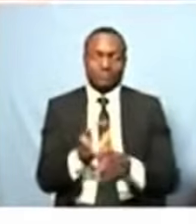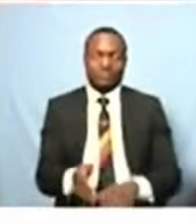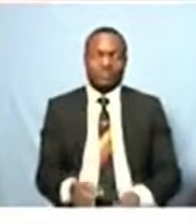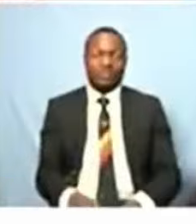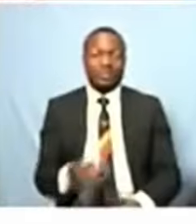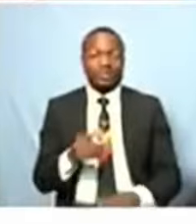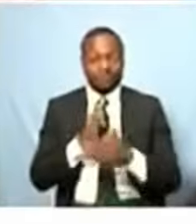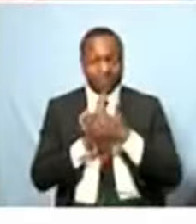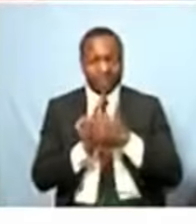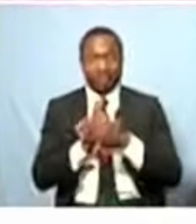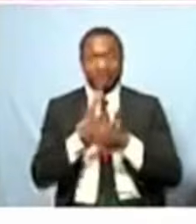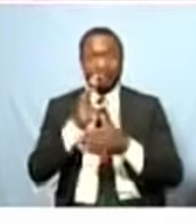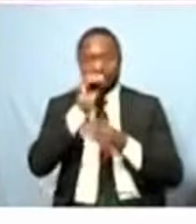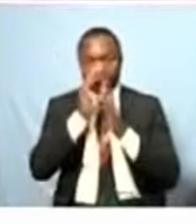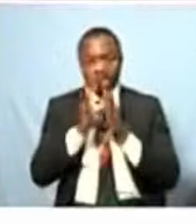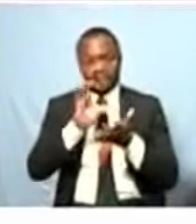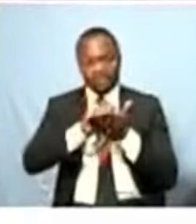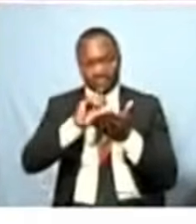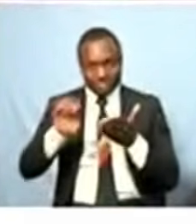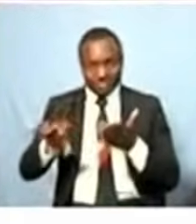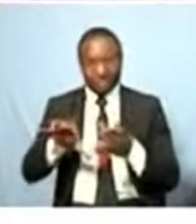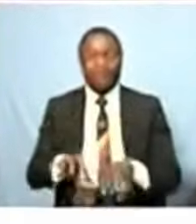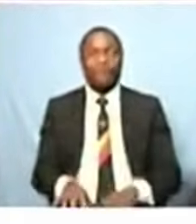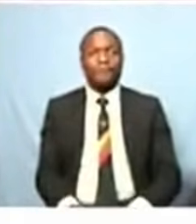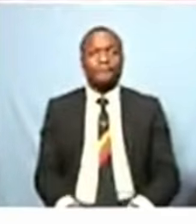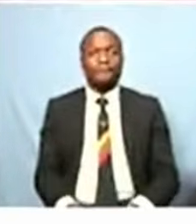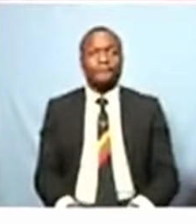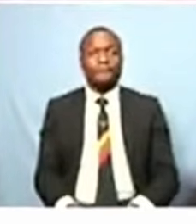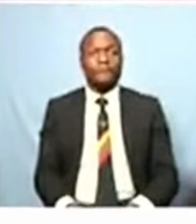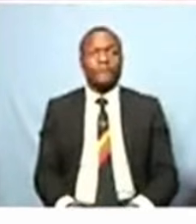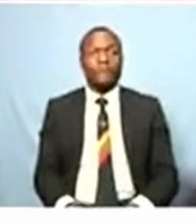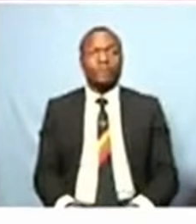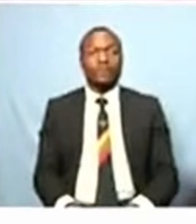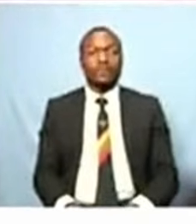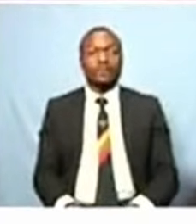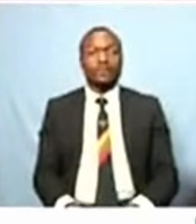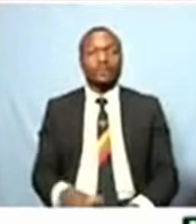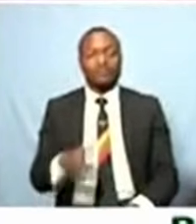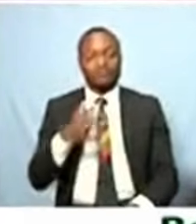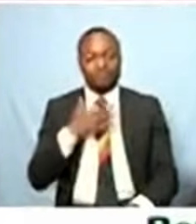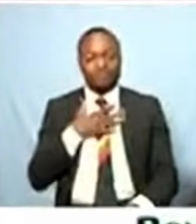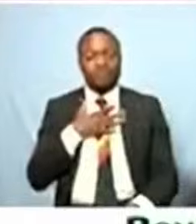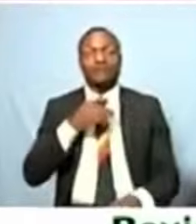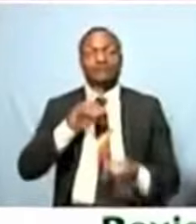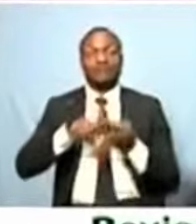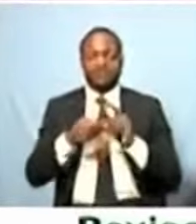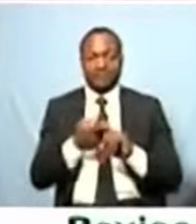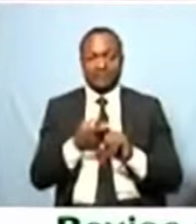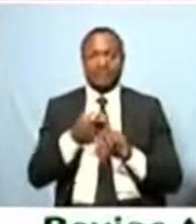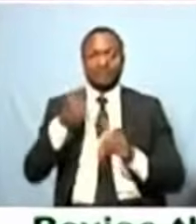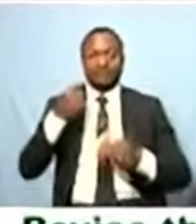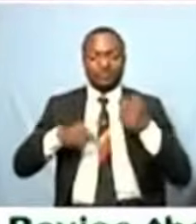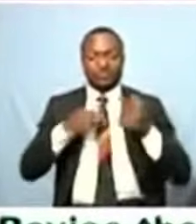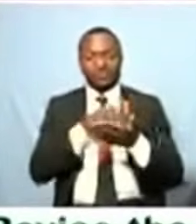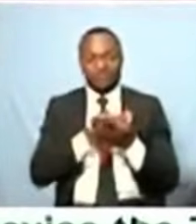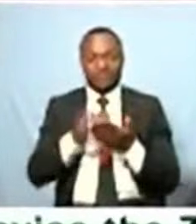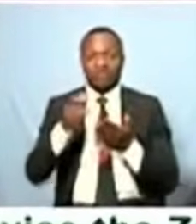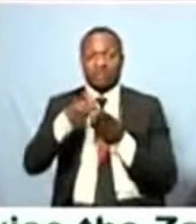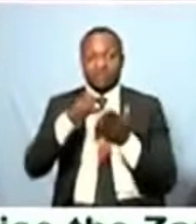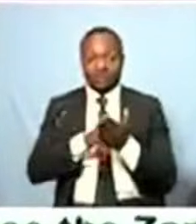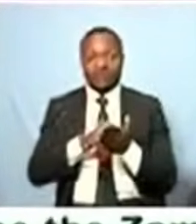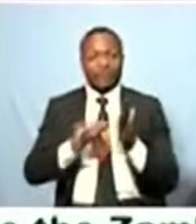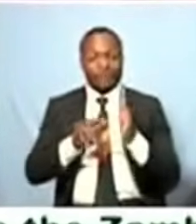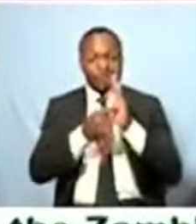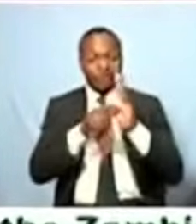I'm guided, Madam Speaker, and I withdraw the proposition that my dear colleague from Kafinsa failed the exam. The point